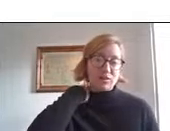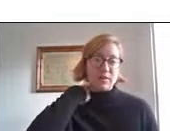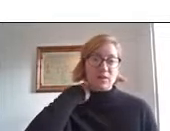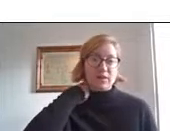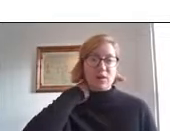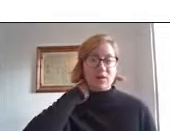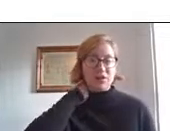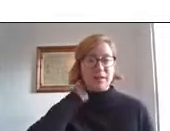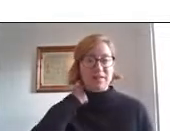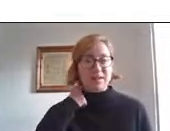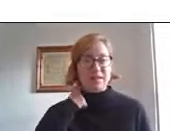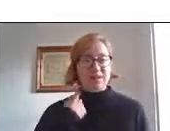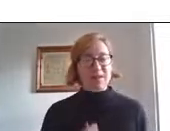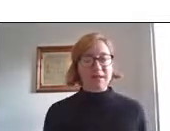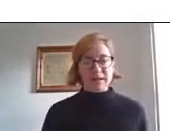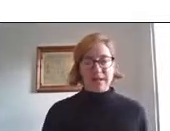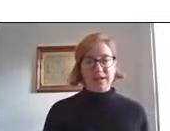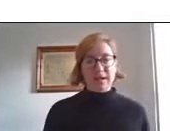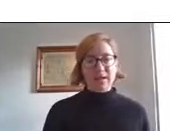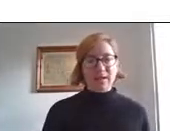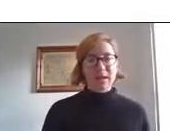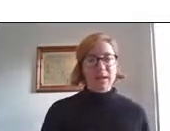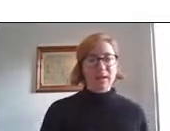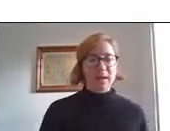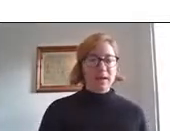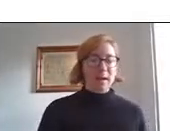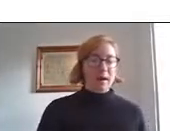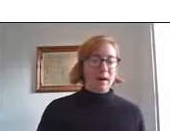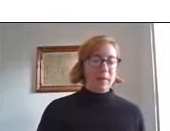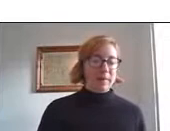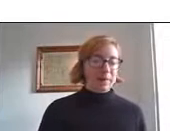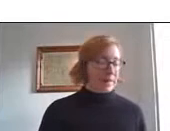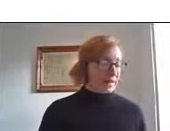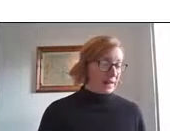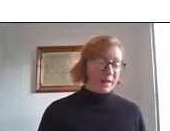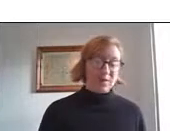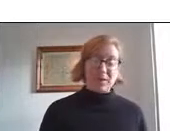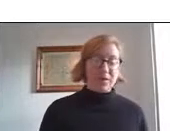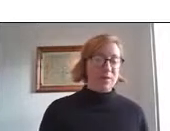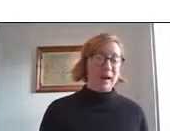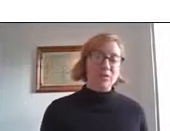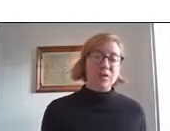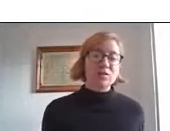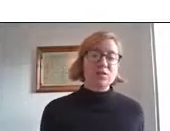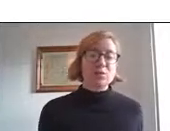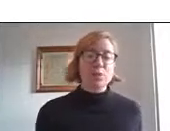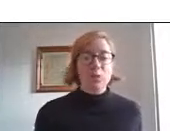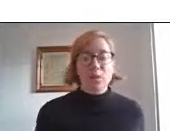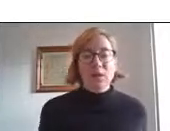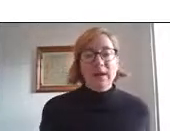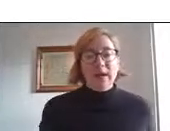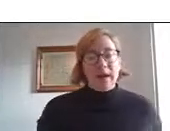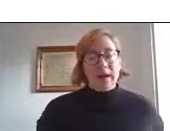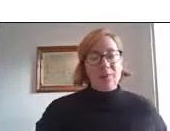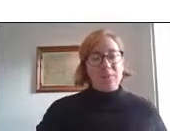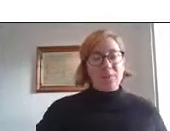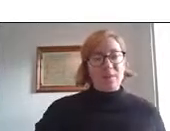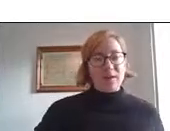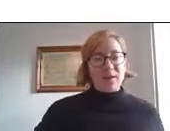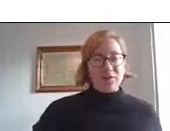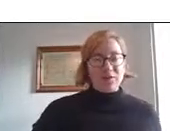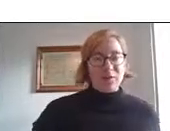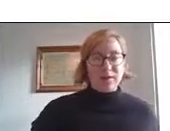therapist and or a psychologist, is the sliding in technique. I mean, if you have a school